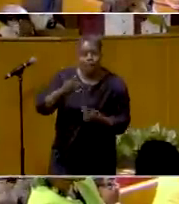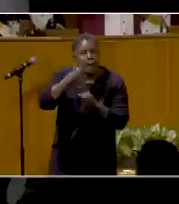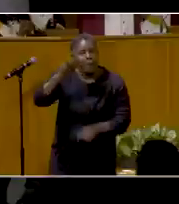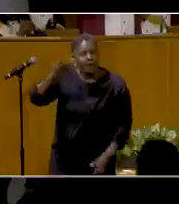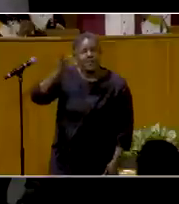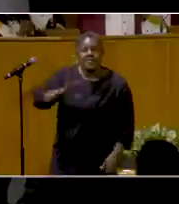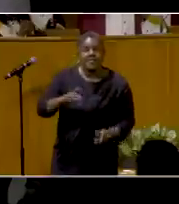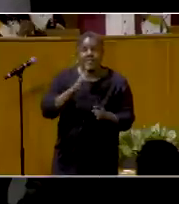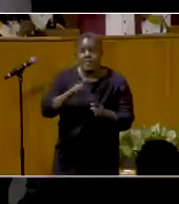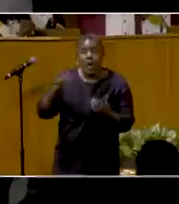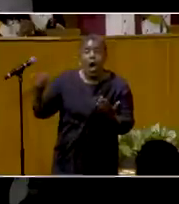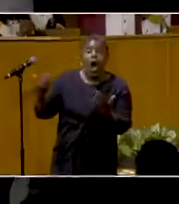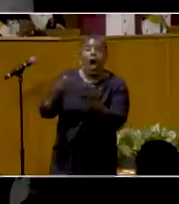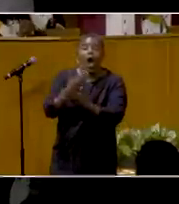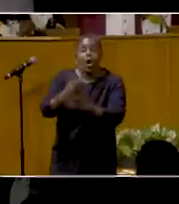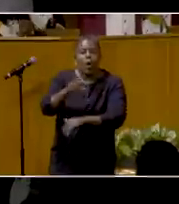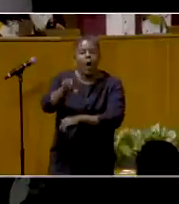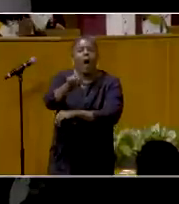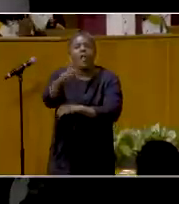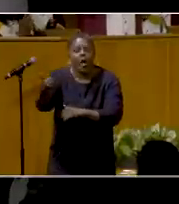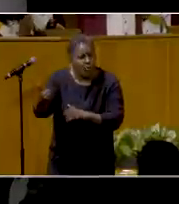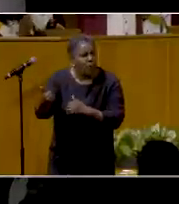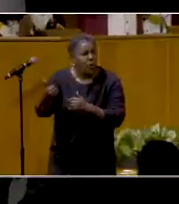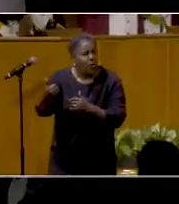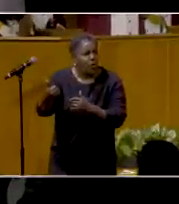There's another